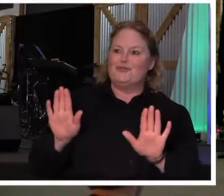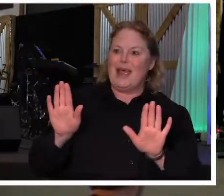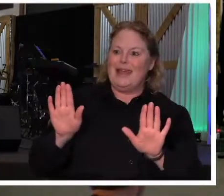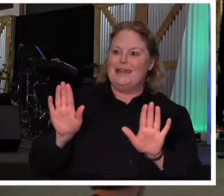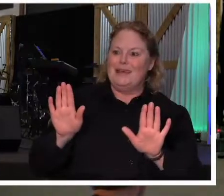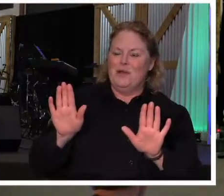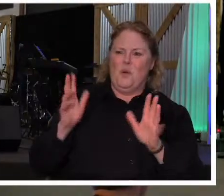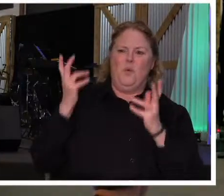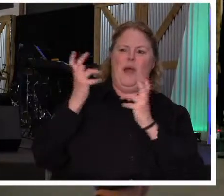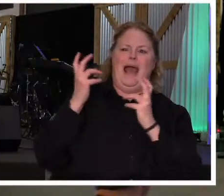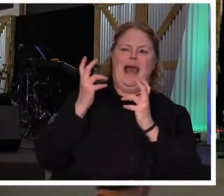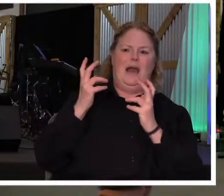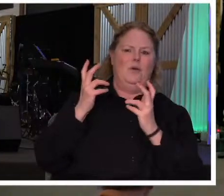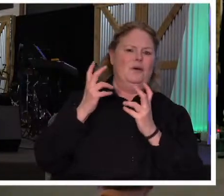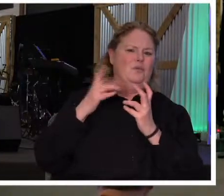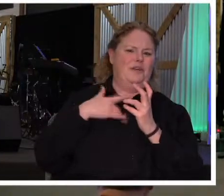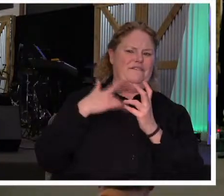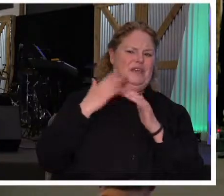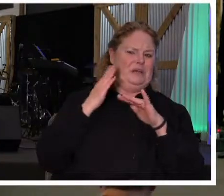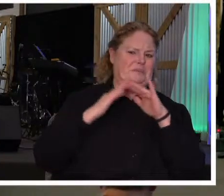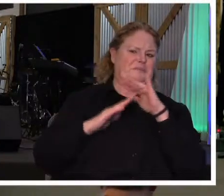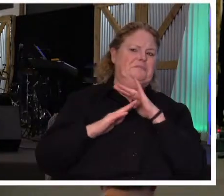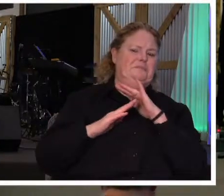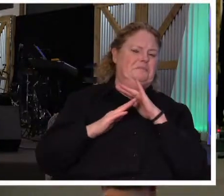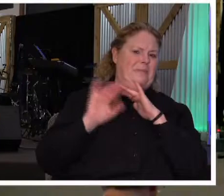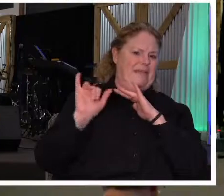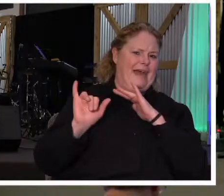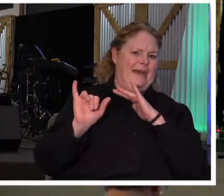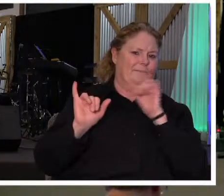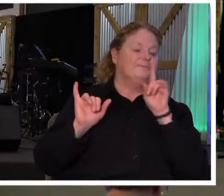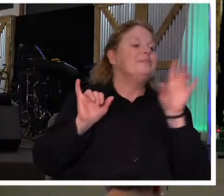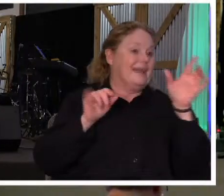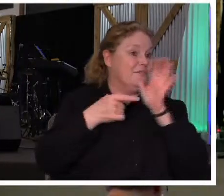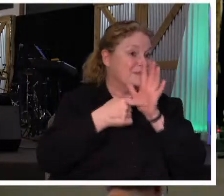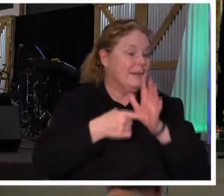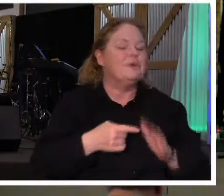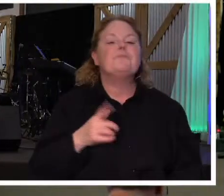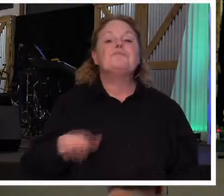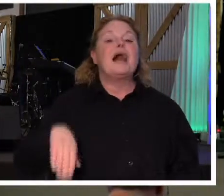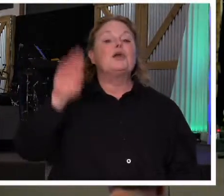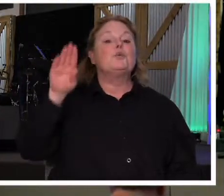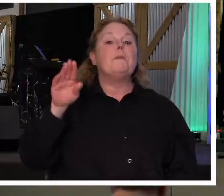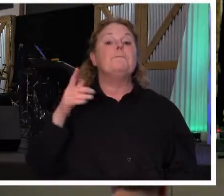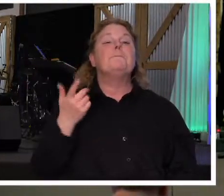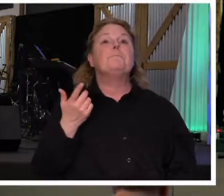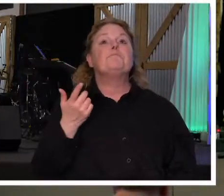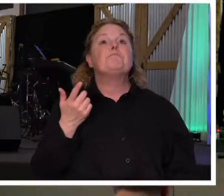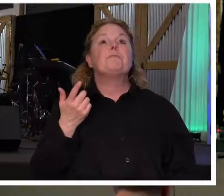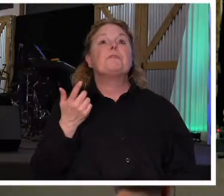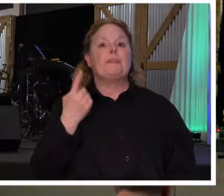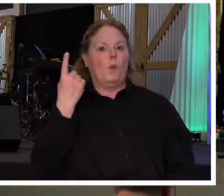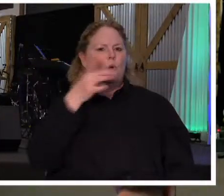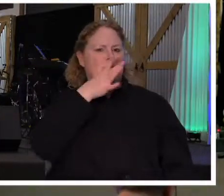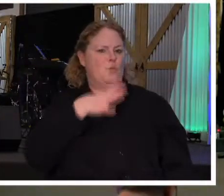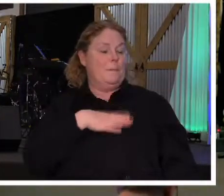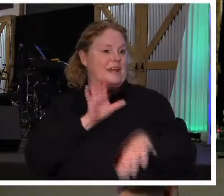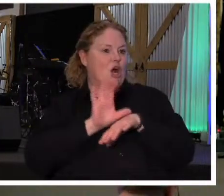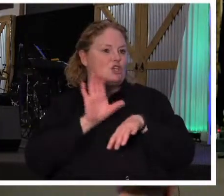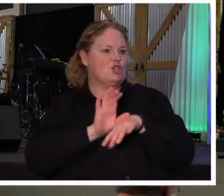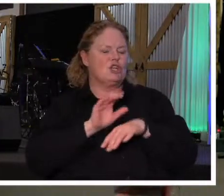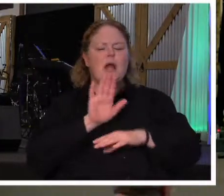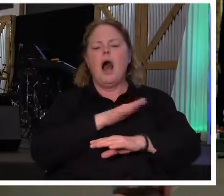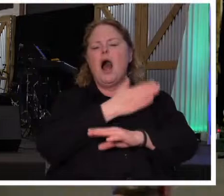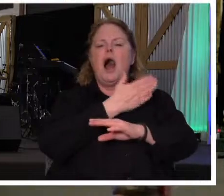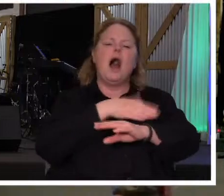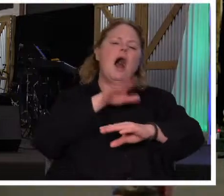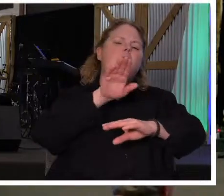to our self-esteem. So, when I grew up in Springfield, Missouri, we had a young lady that was a phenomenal vocalist. She was the lead in